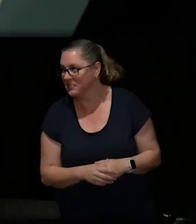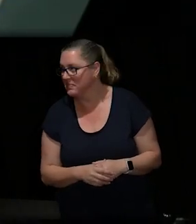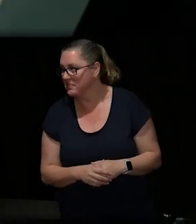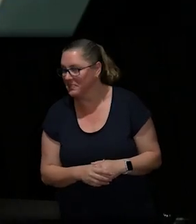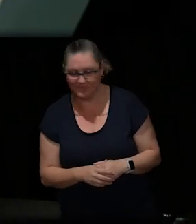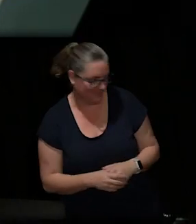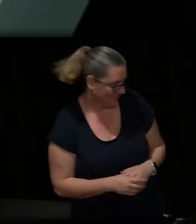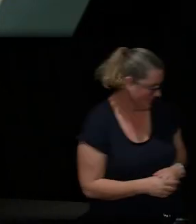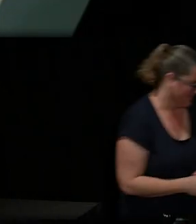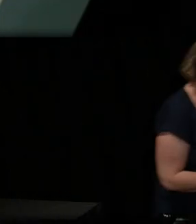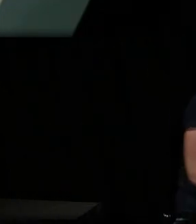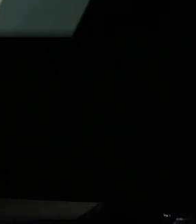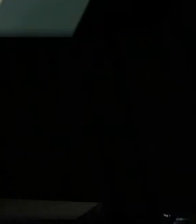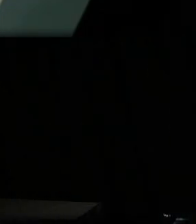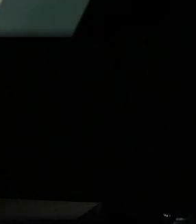There's a